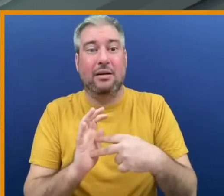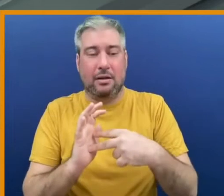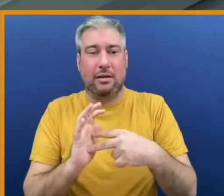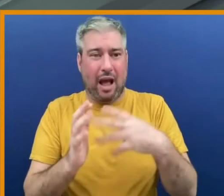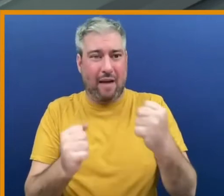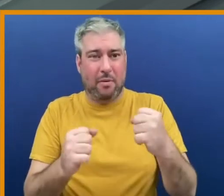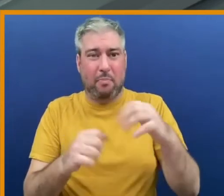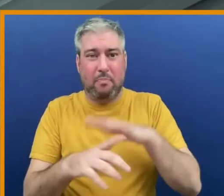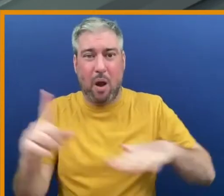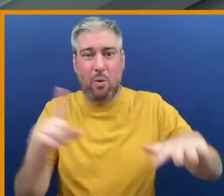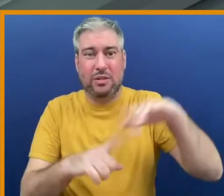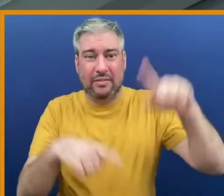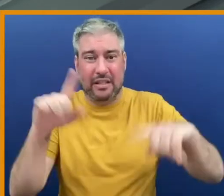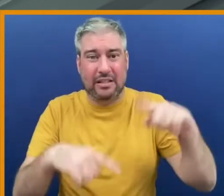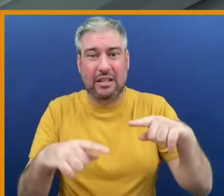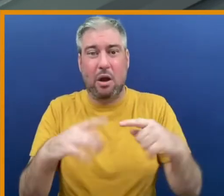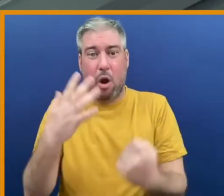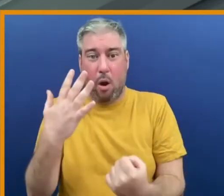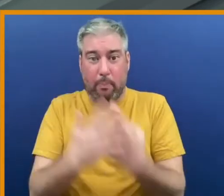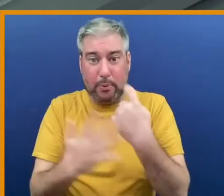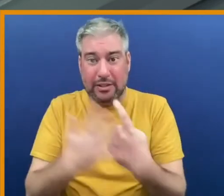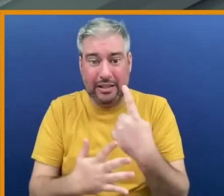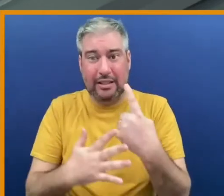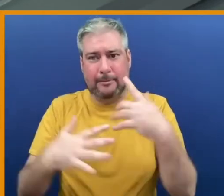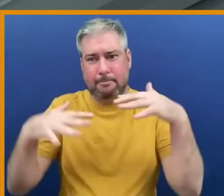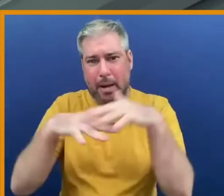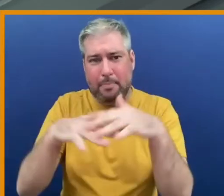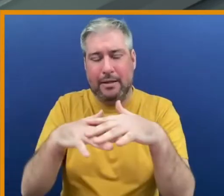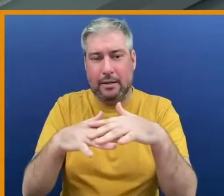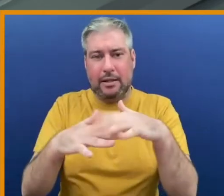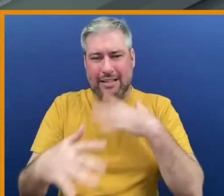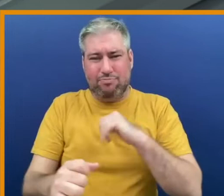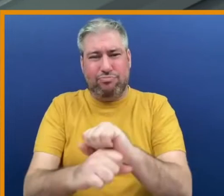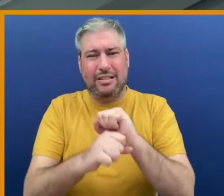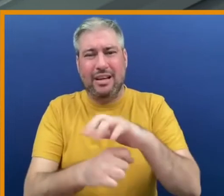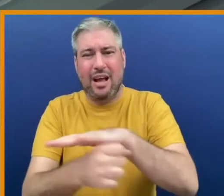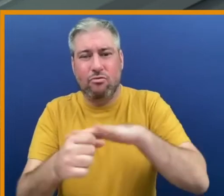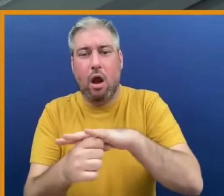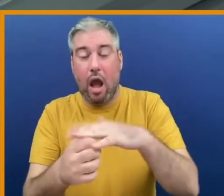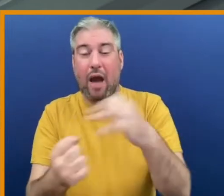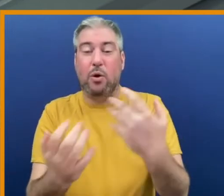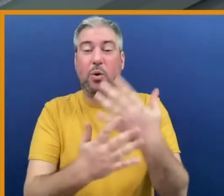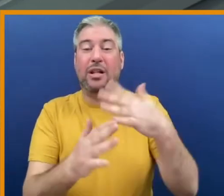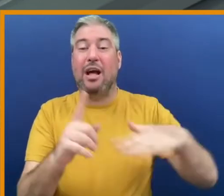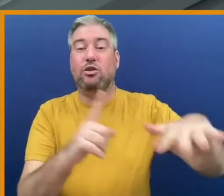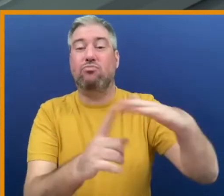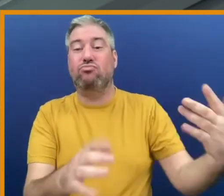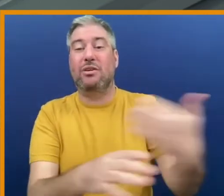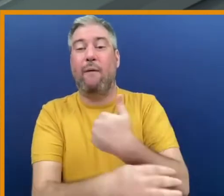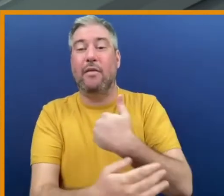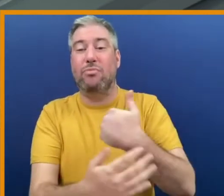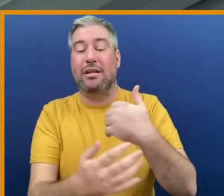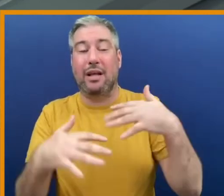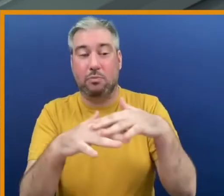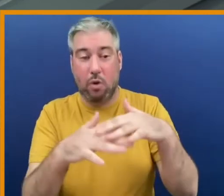recovery networks. At neighbourhood level, we have local green space designations. These are all things that we can bring